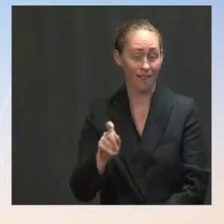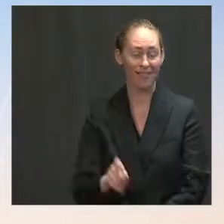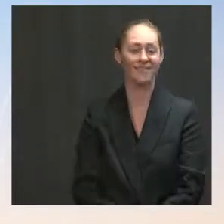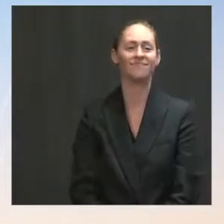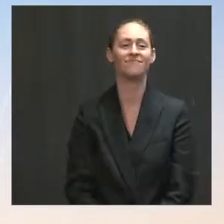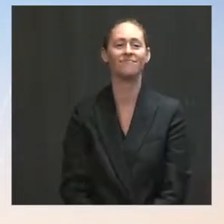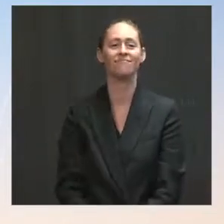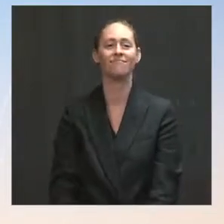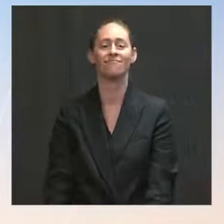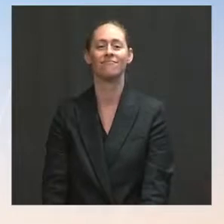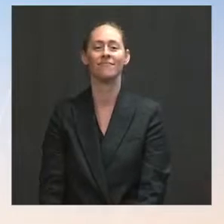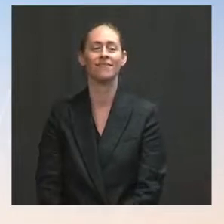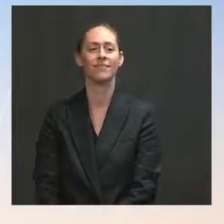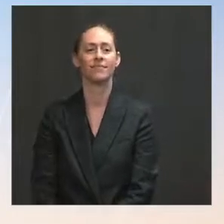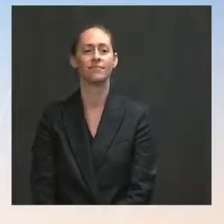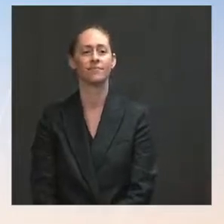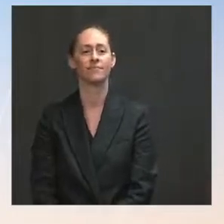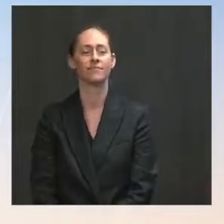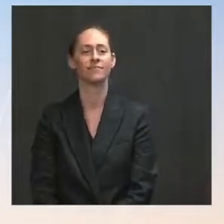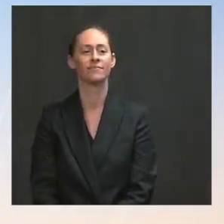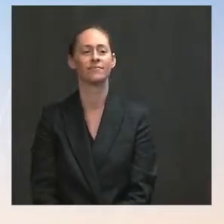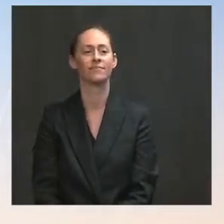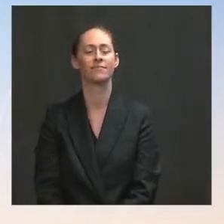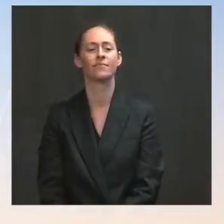think it's important for people to understand. Since